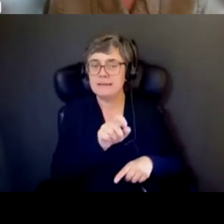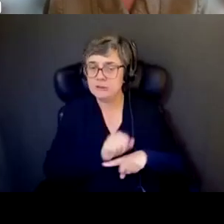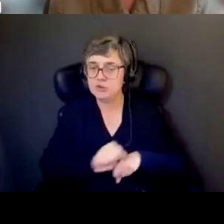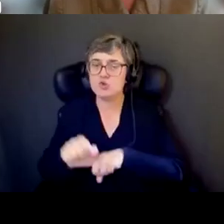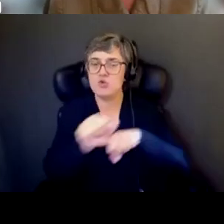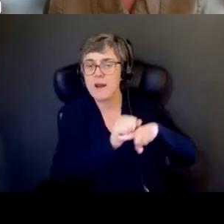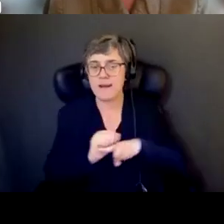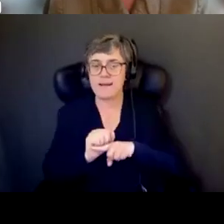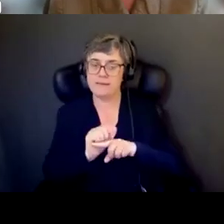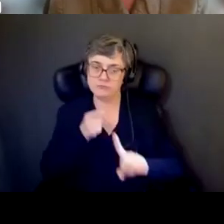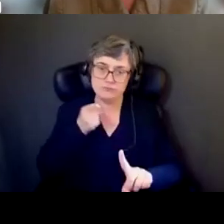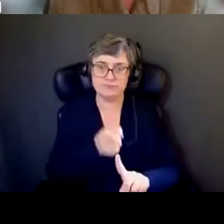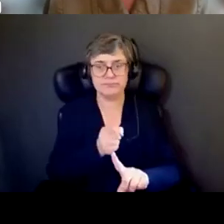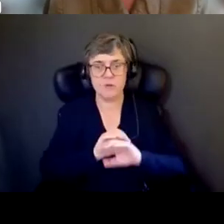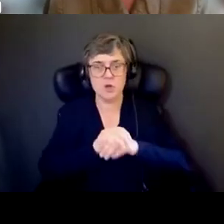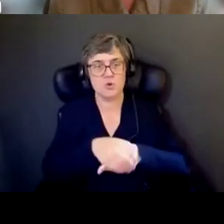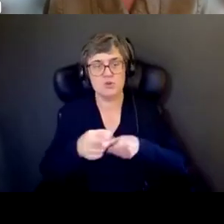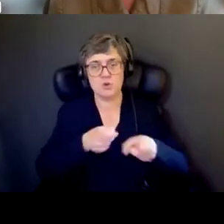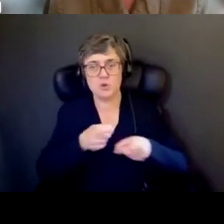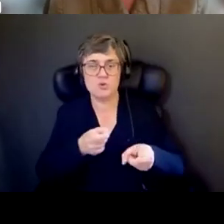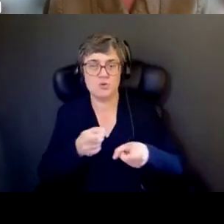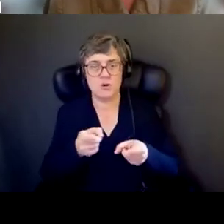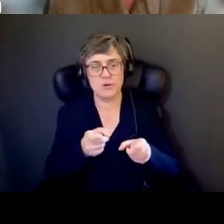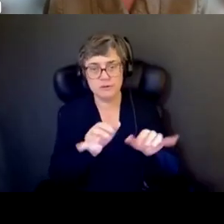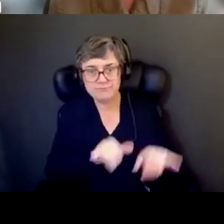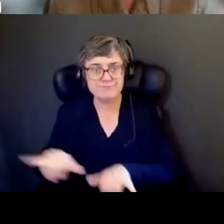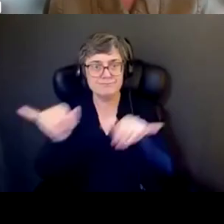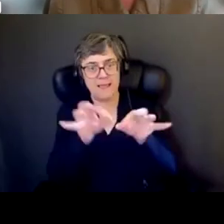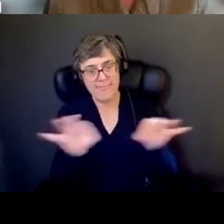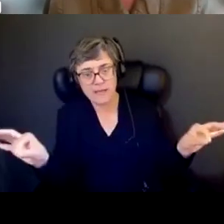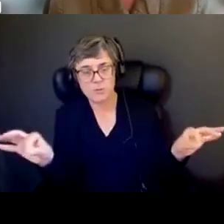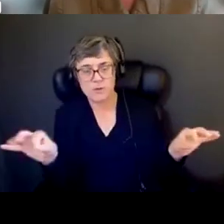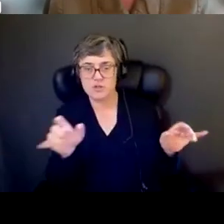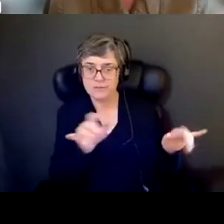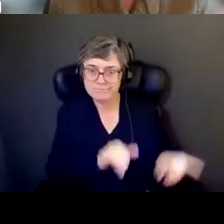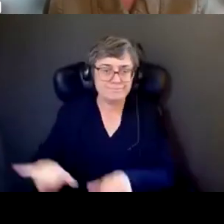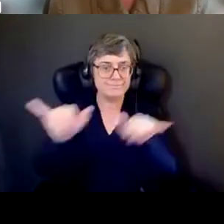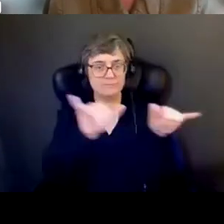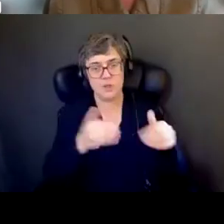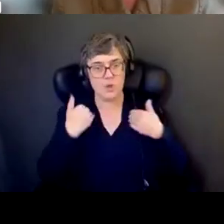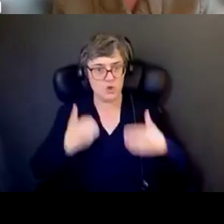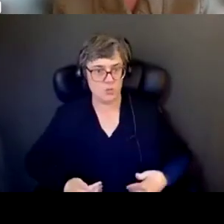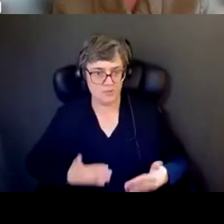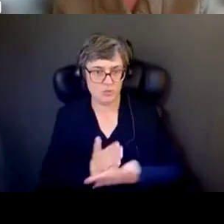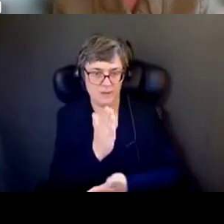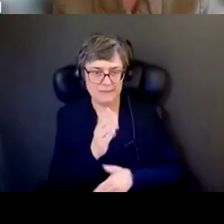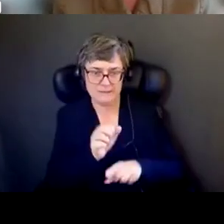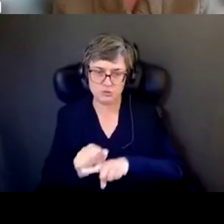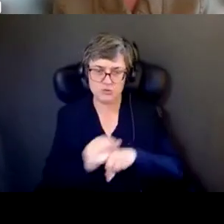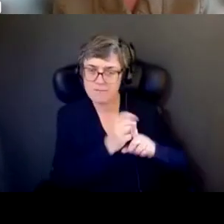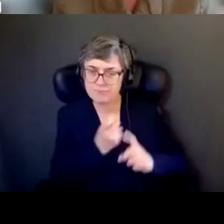I'll leave it at that. Well, you know what? Let's stay on that topic because I had the question. You did mention that earlier as well,